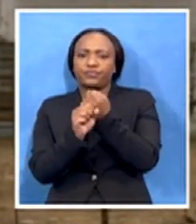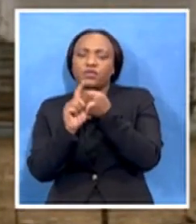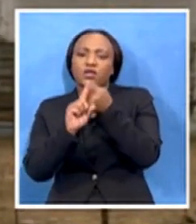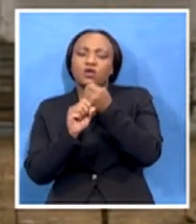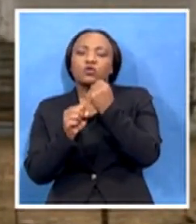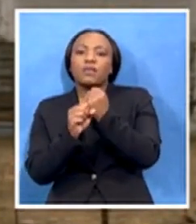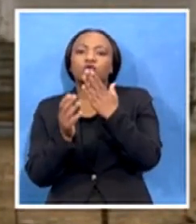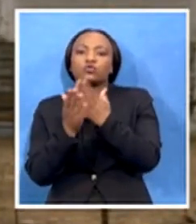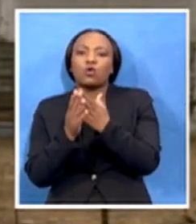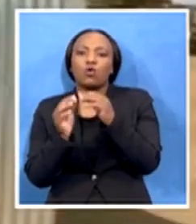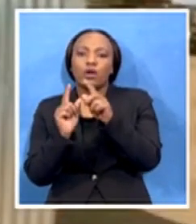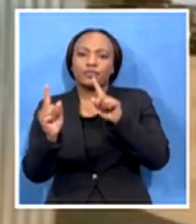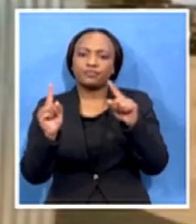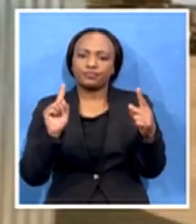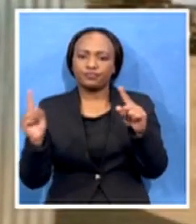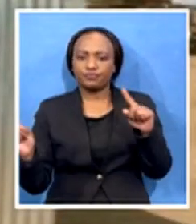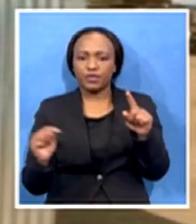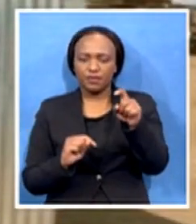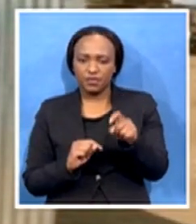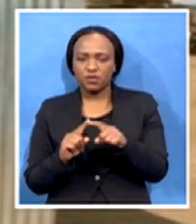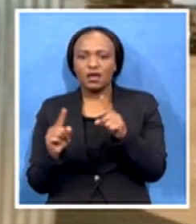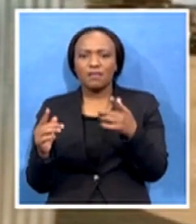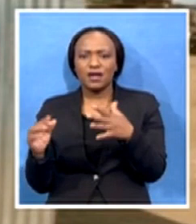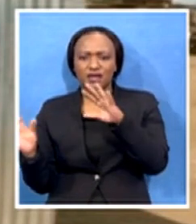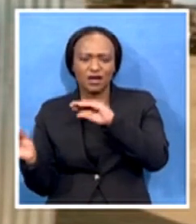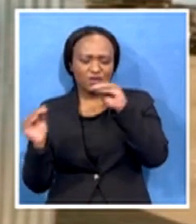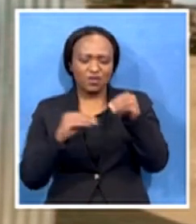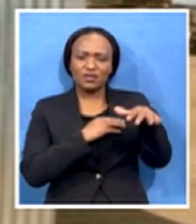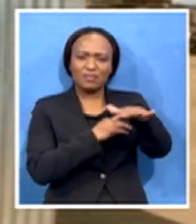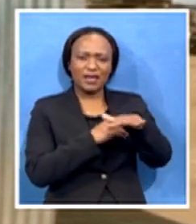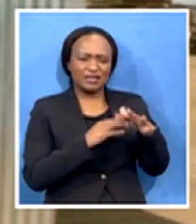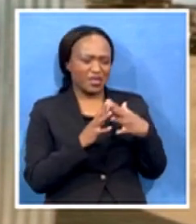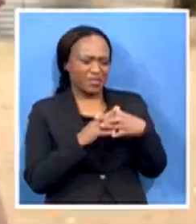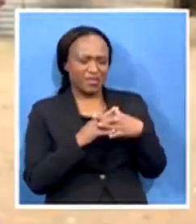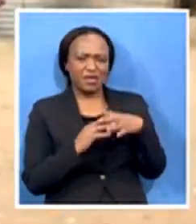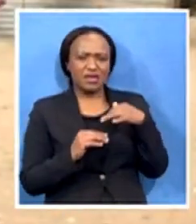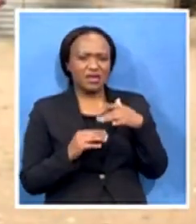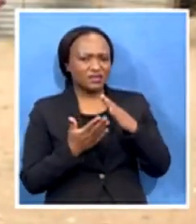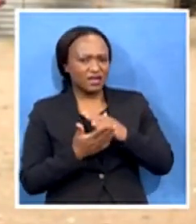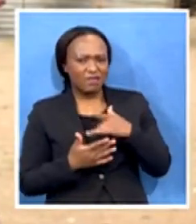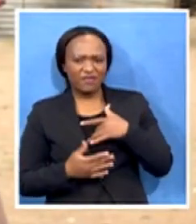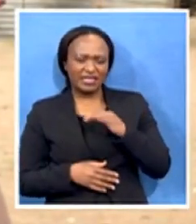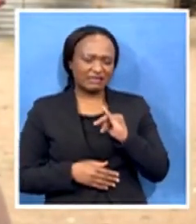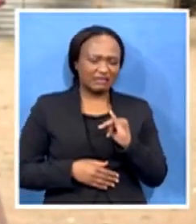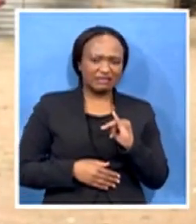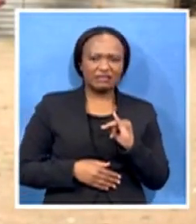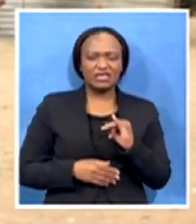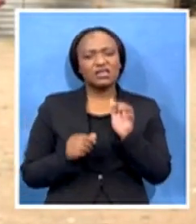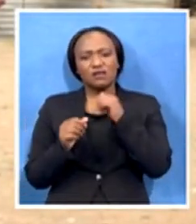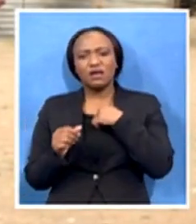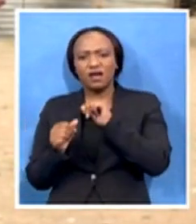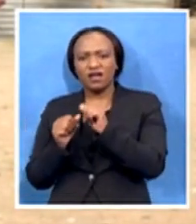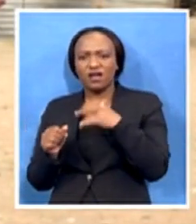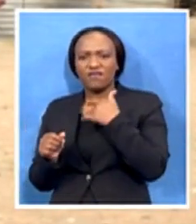settlement has sparked mixed reactions. Ke kutwa ke le betere a go tshwanela re tloa ka kobane mo sentse le tulo ya gago ka gona a gaela